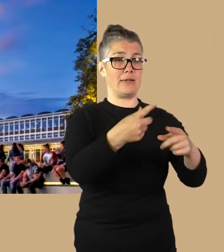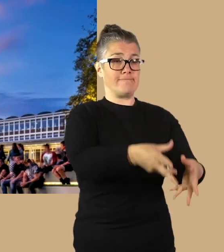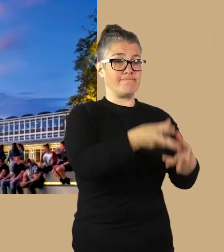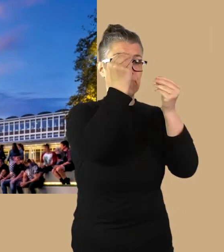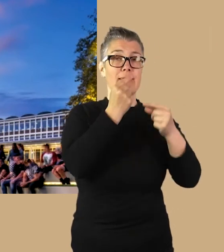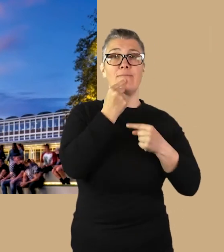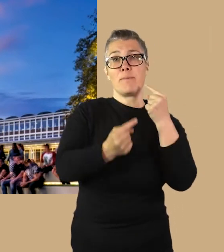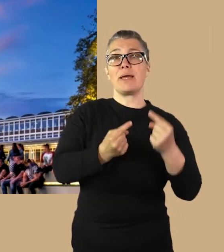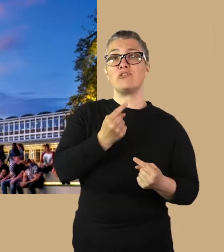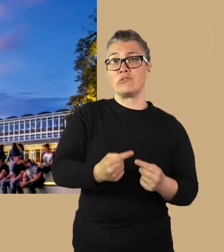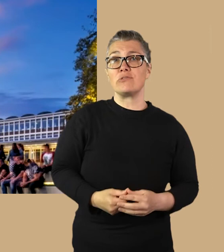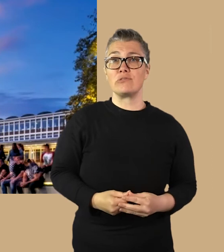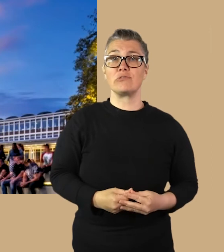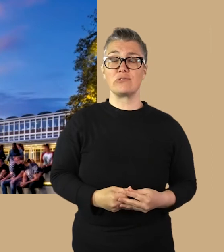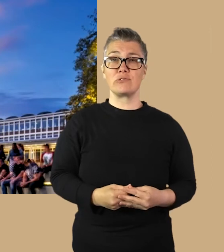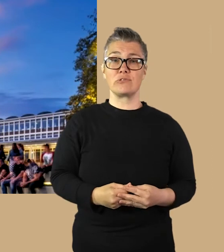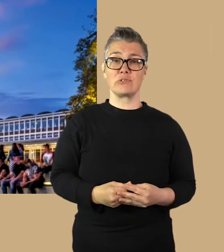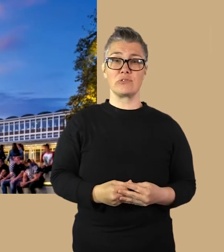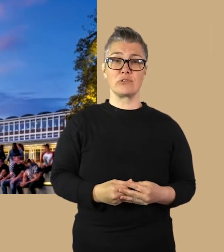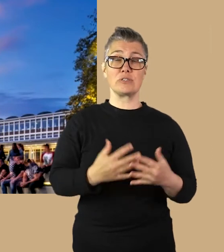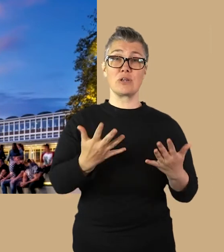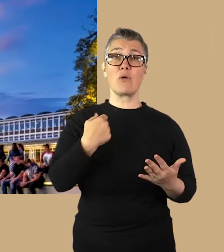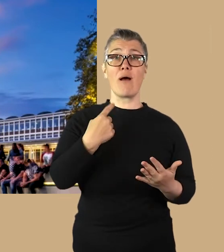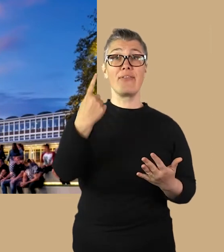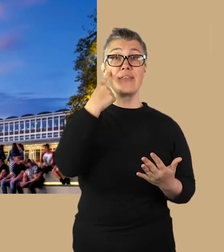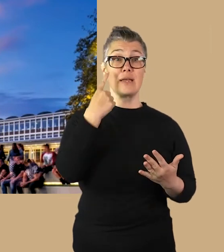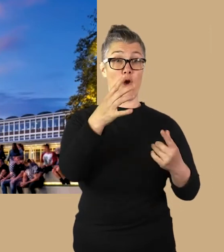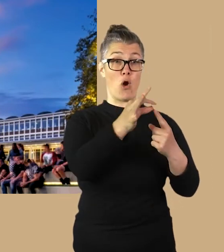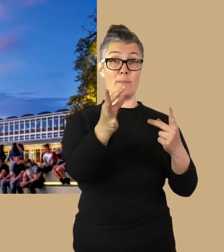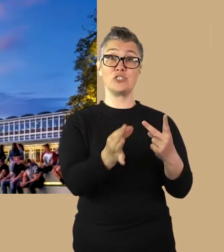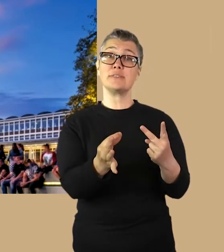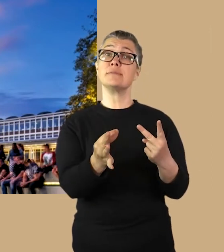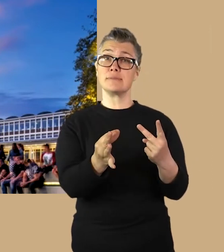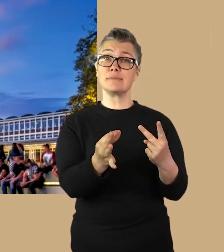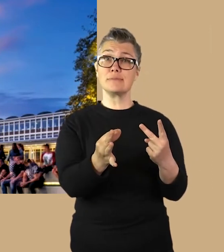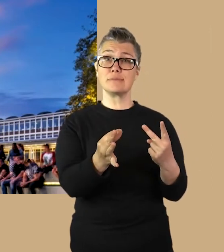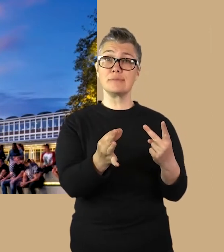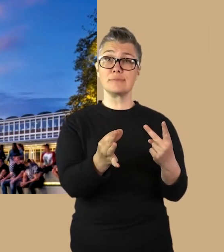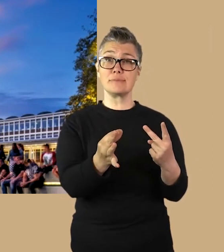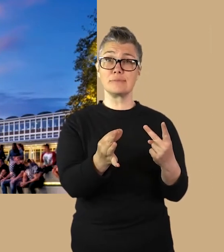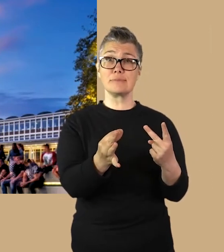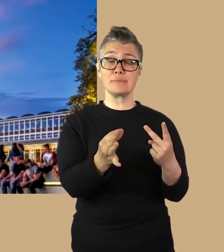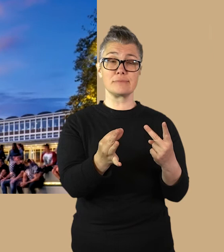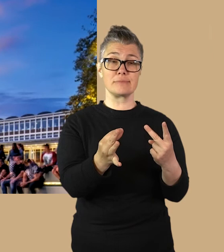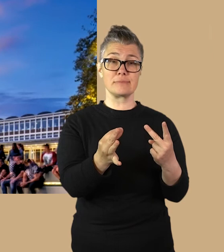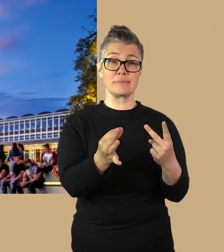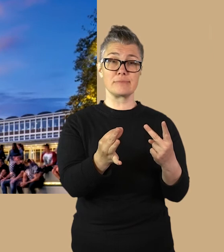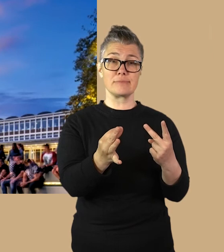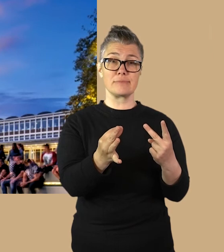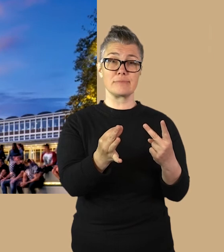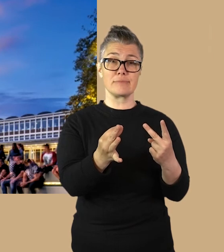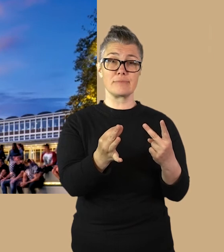get information. So I think having that option and choice for us to